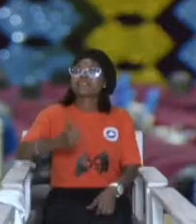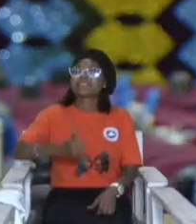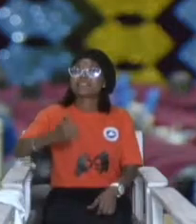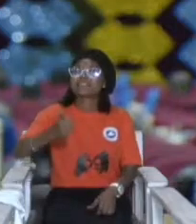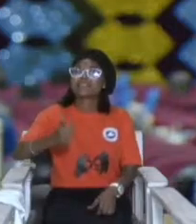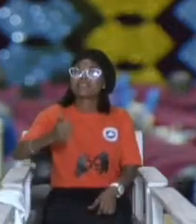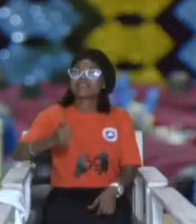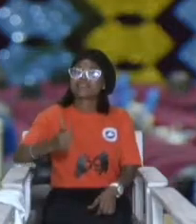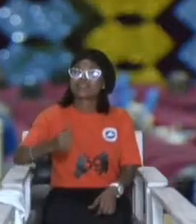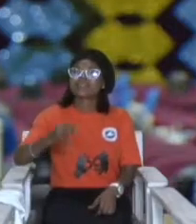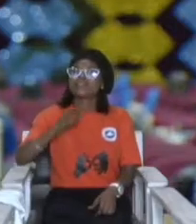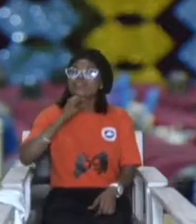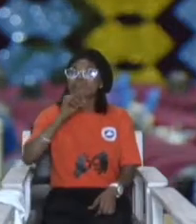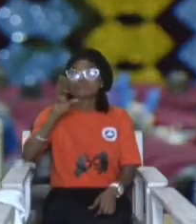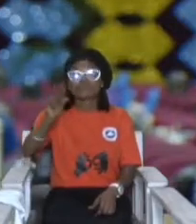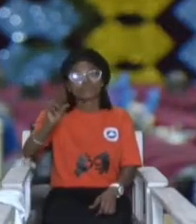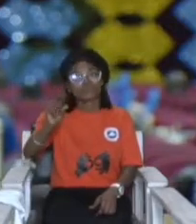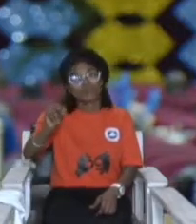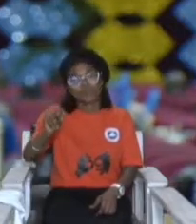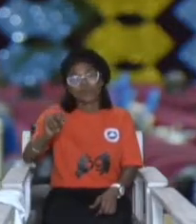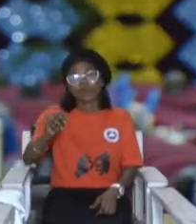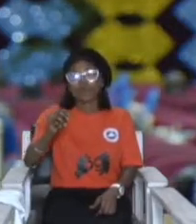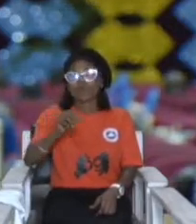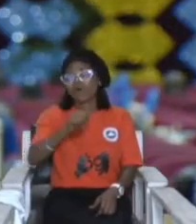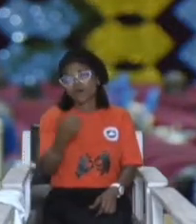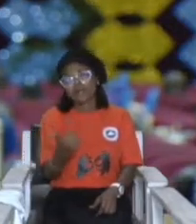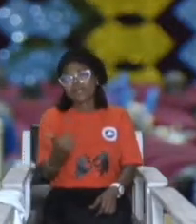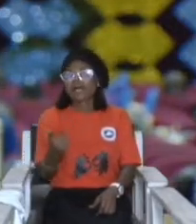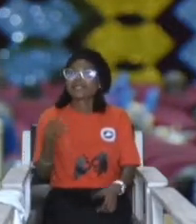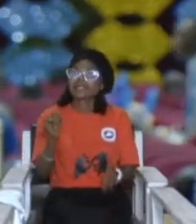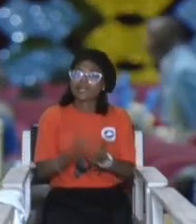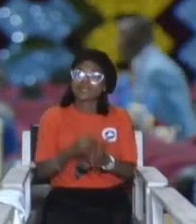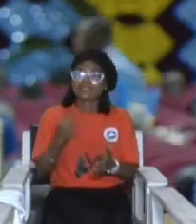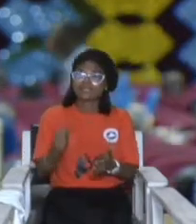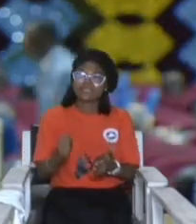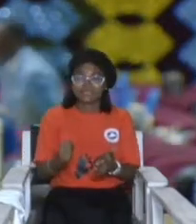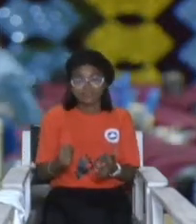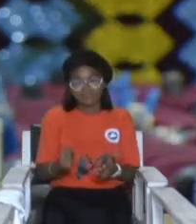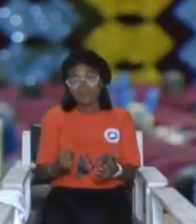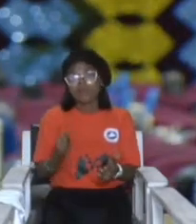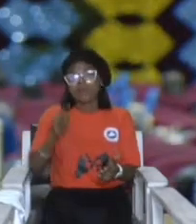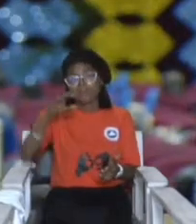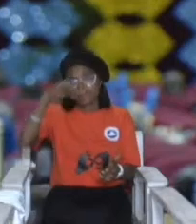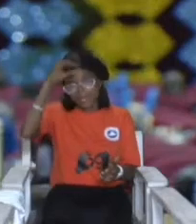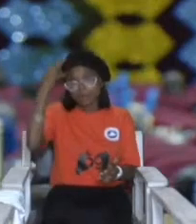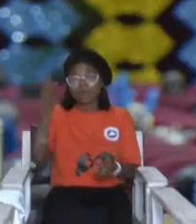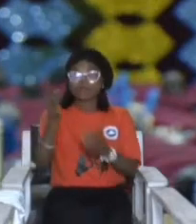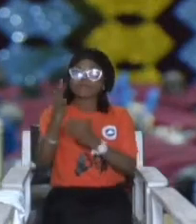Is none other that the man of God and the servant of God, Moses.